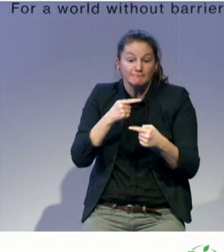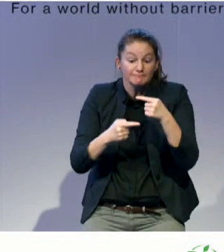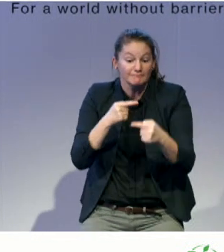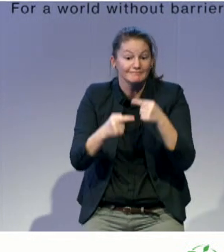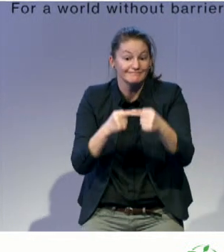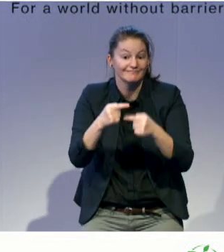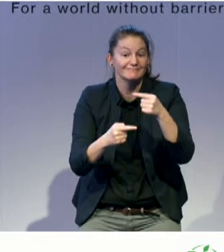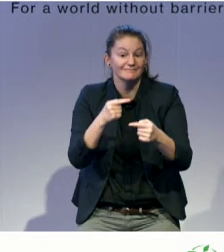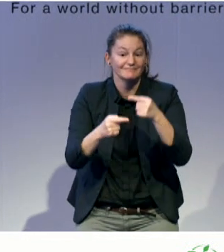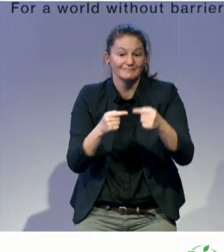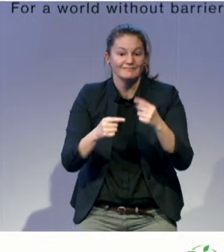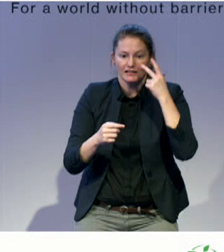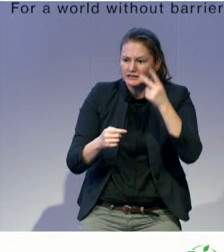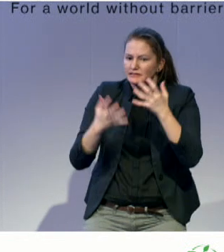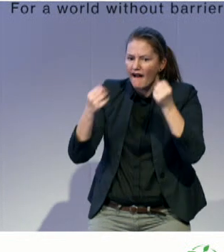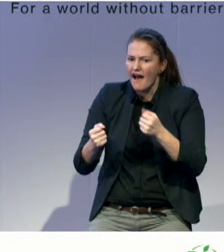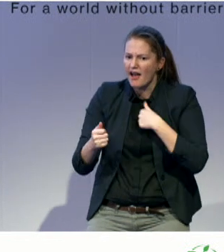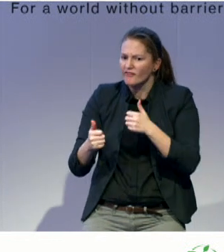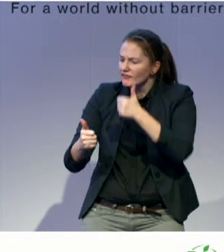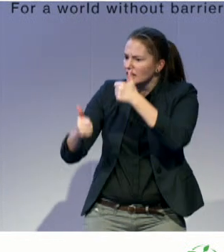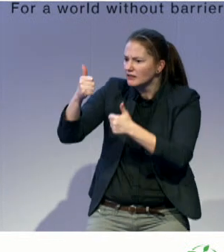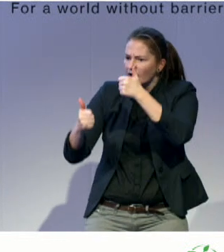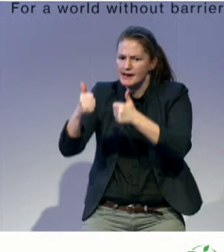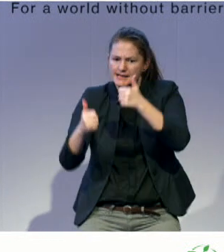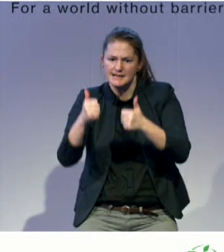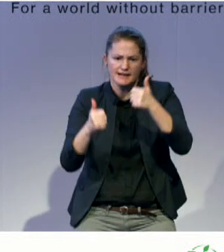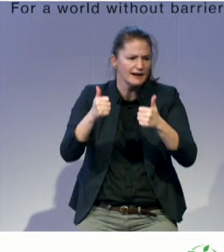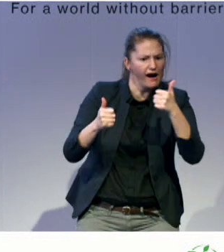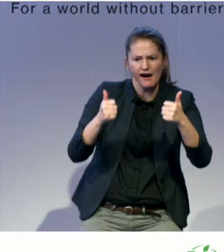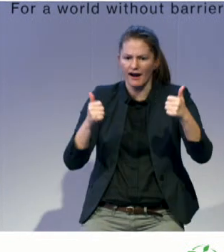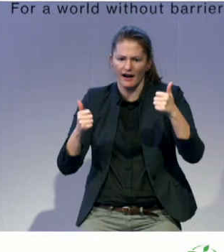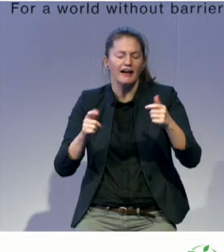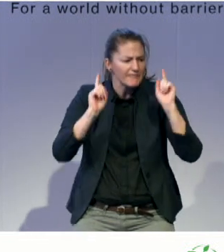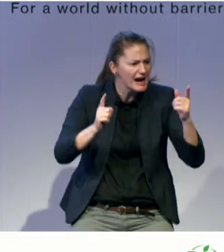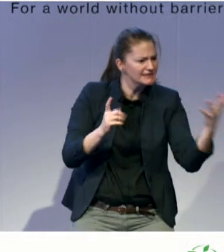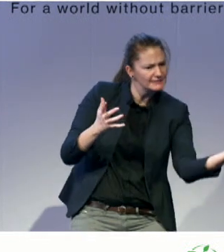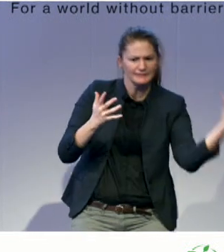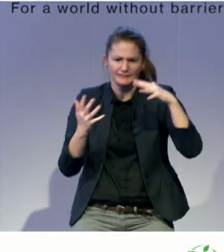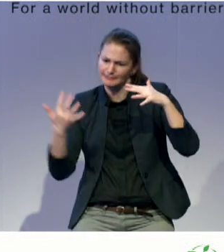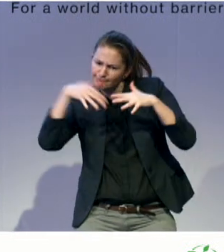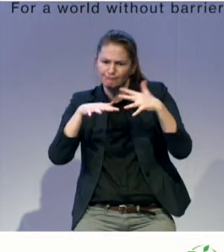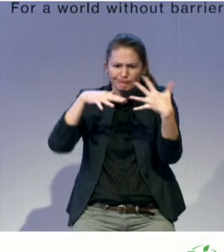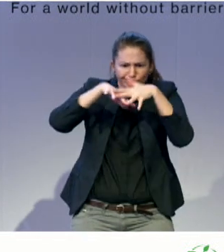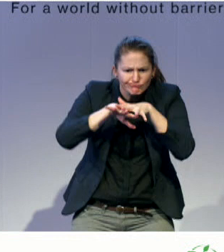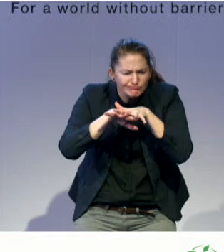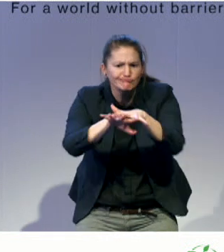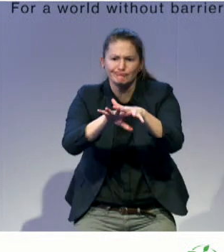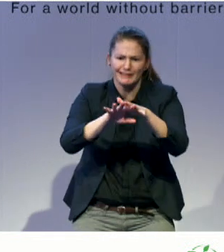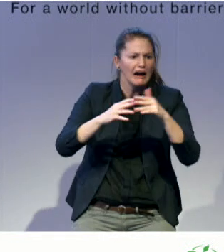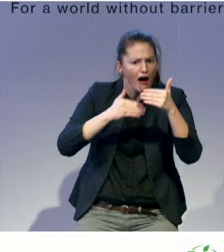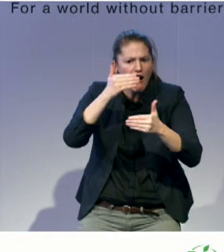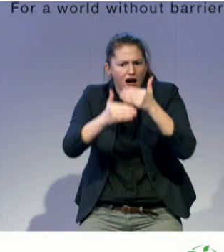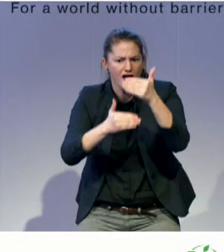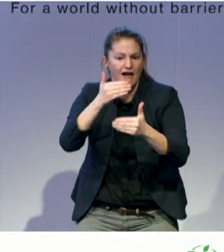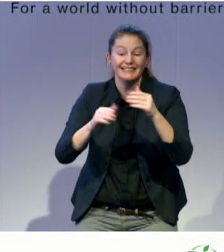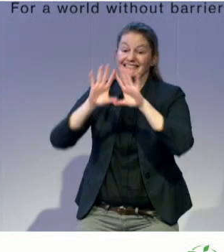employment for persons with disabilities correlate with the Zero Project theme this year of